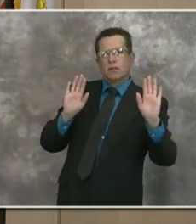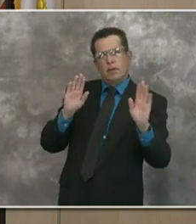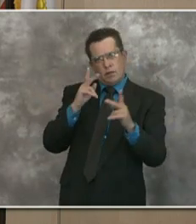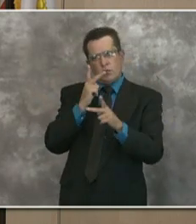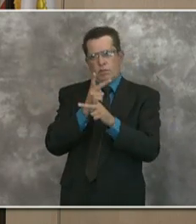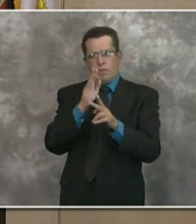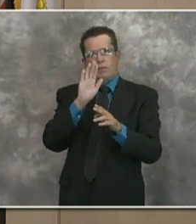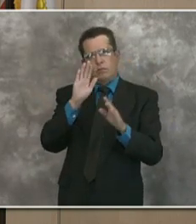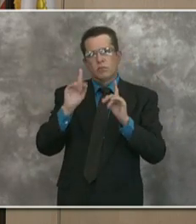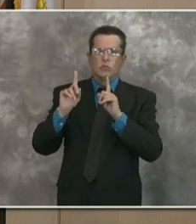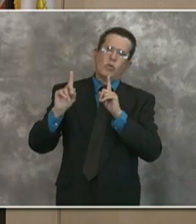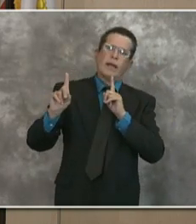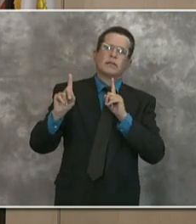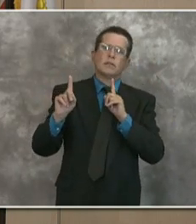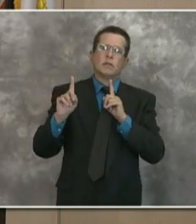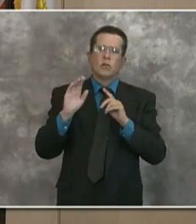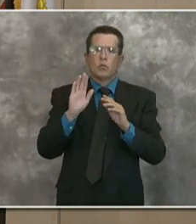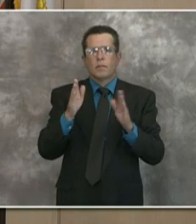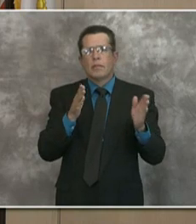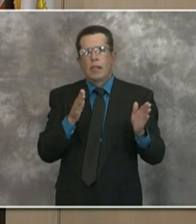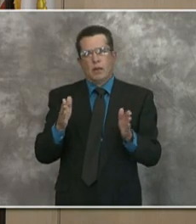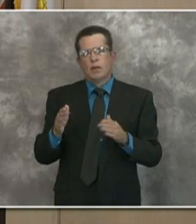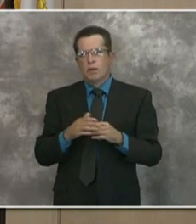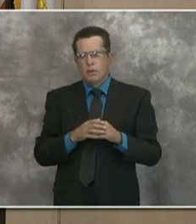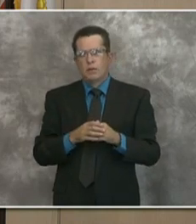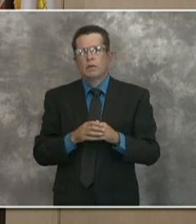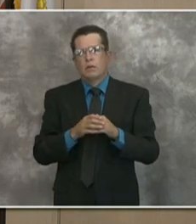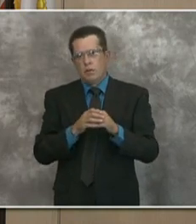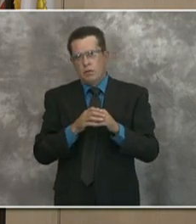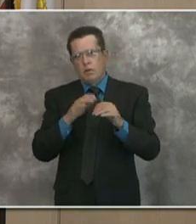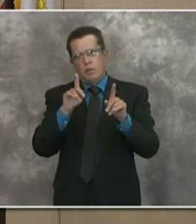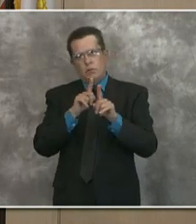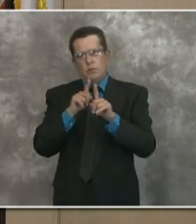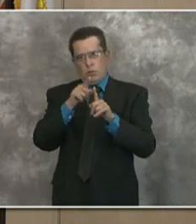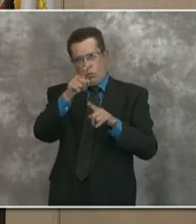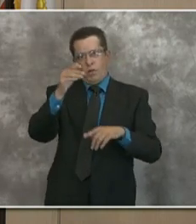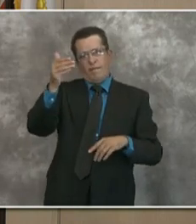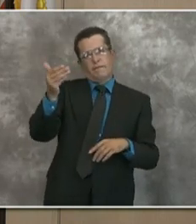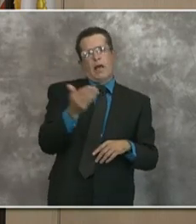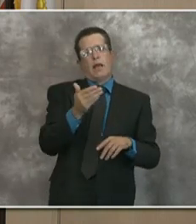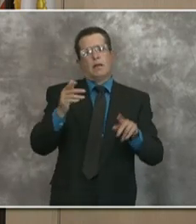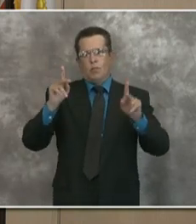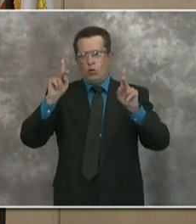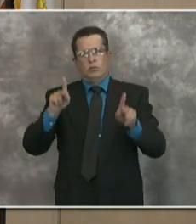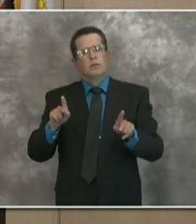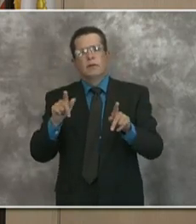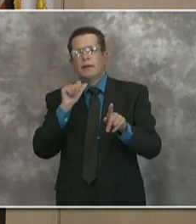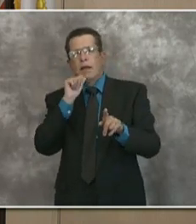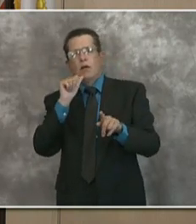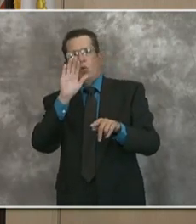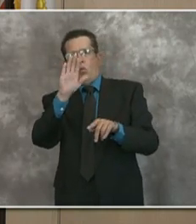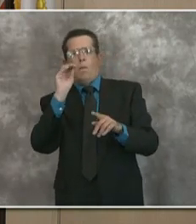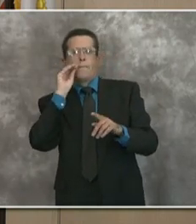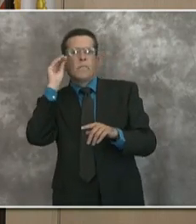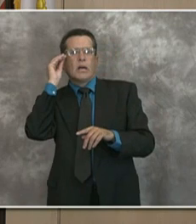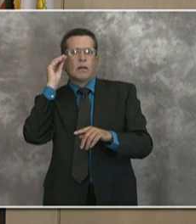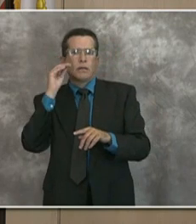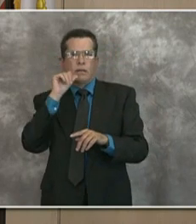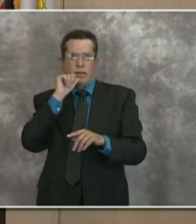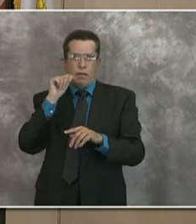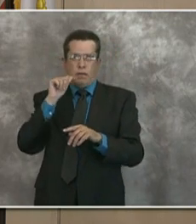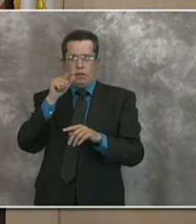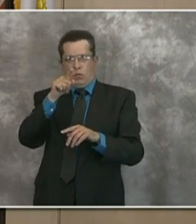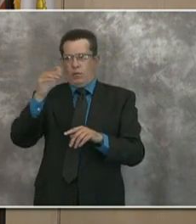strategies and make sure, again, when you invite individuals that are not part of the household, you are